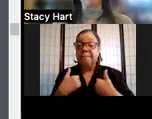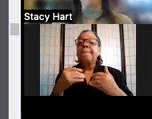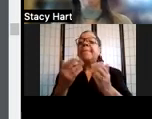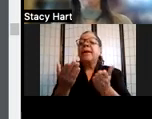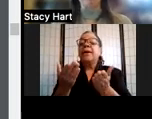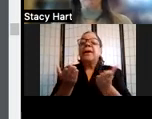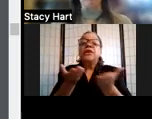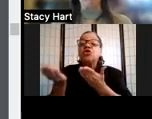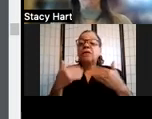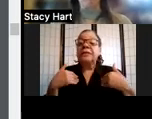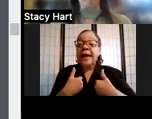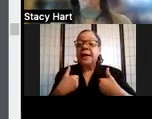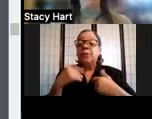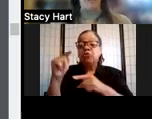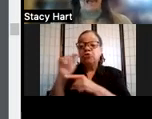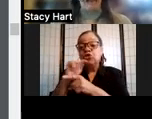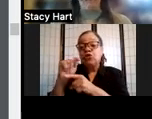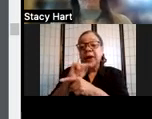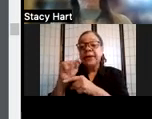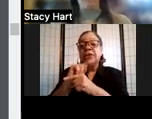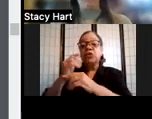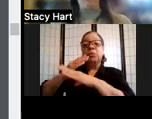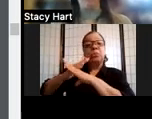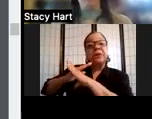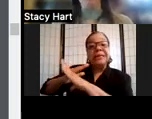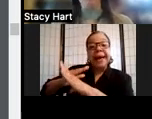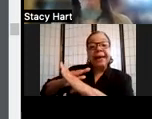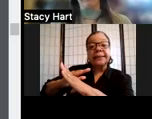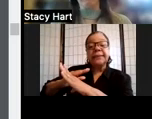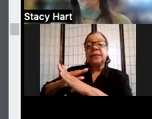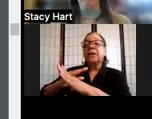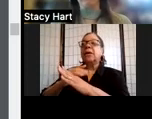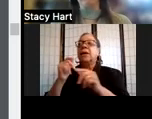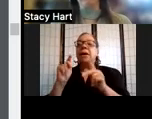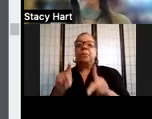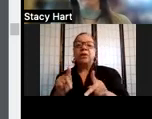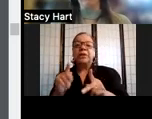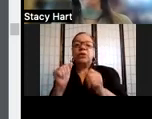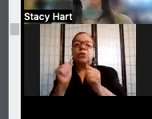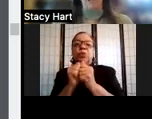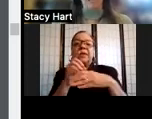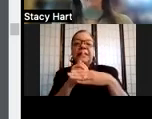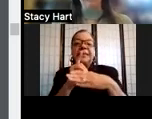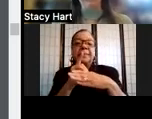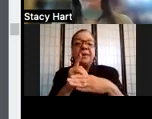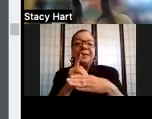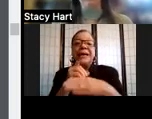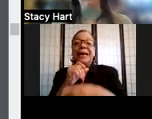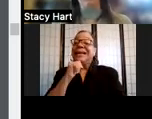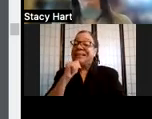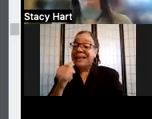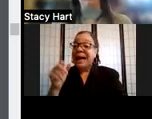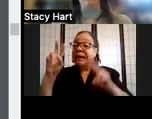is trained to protect a person with a disability is not